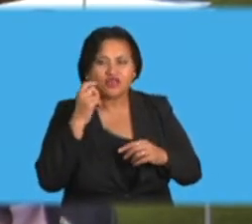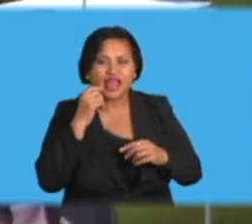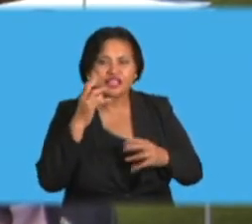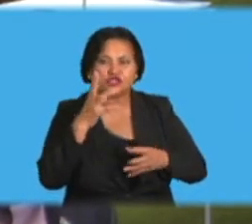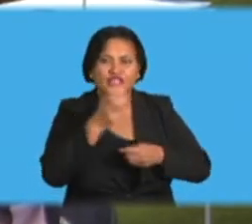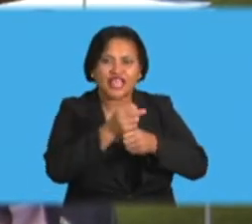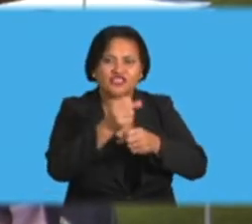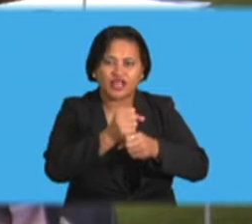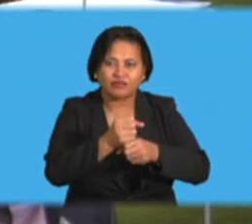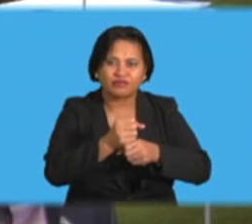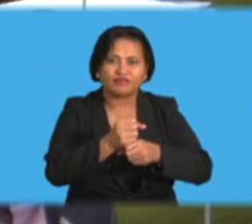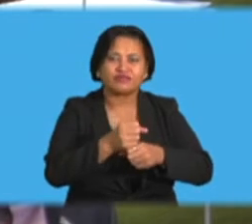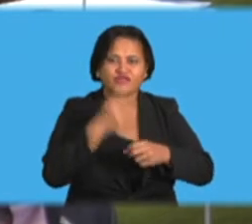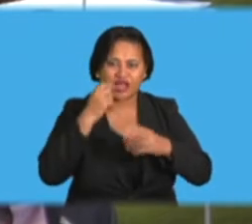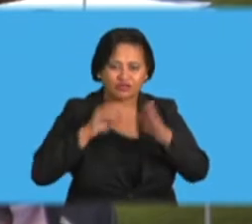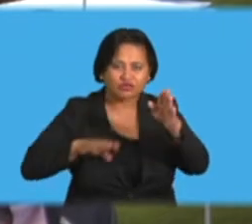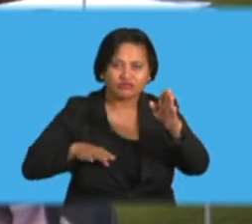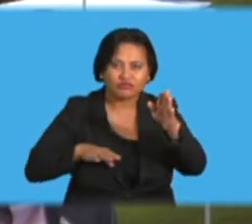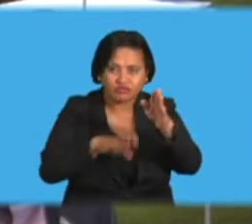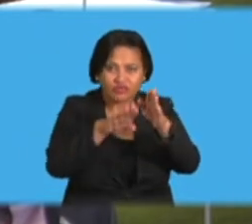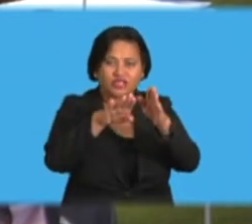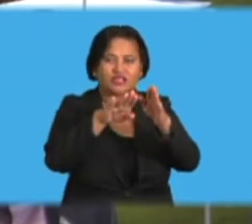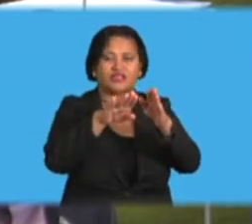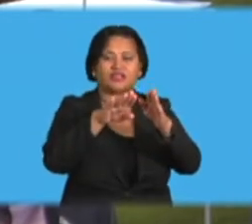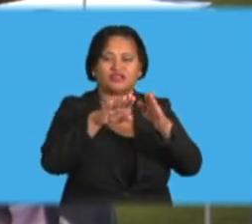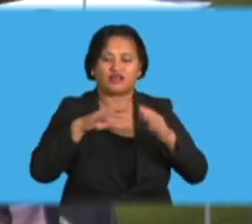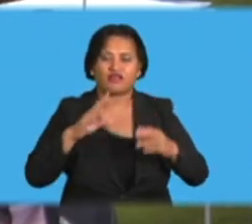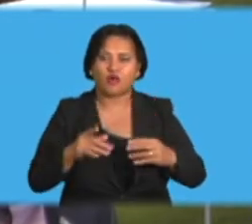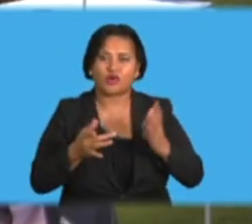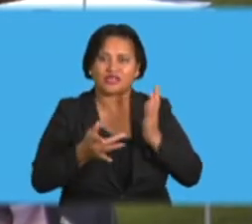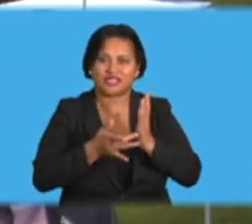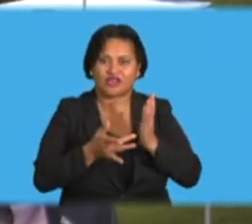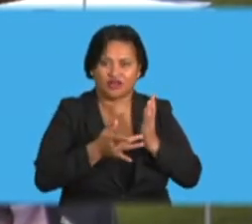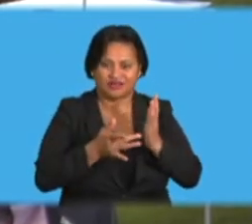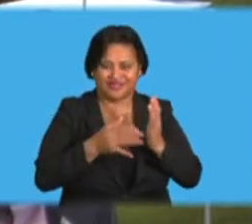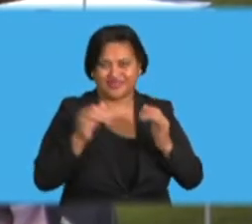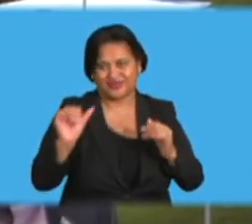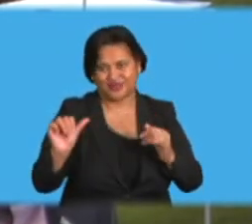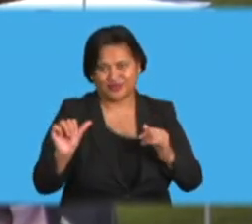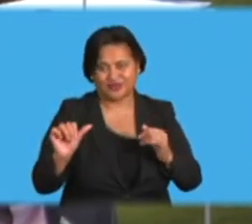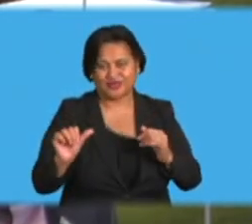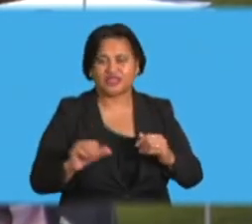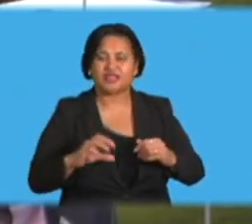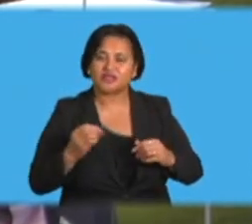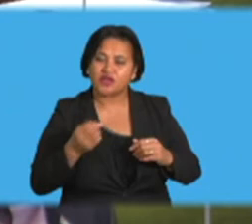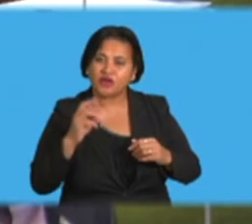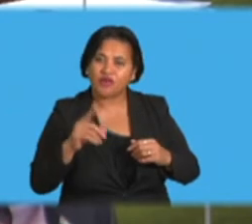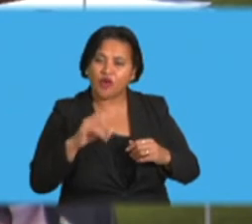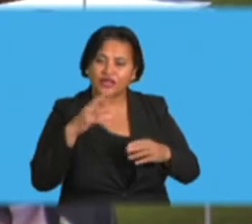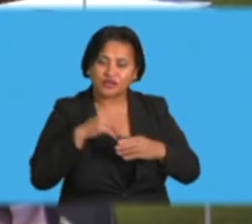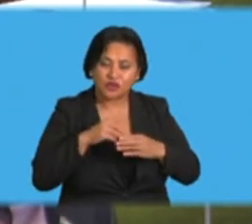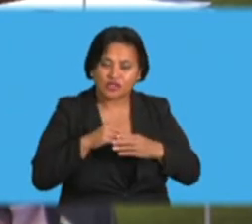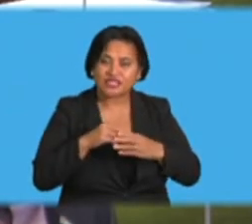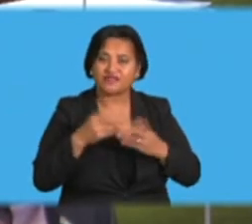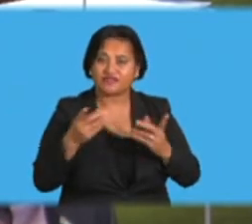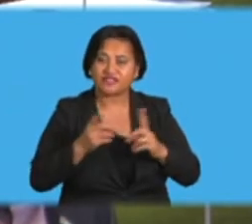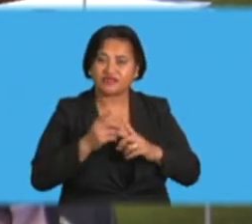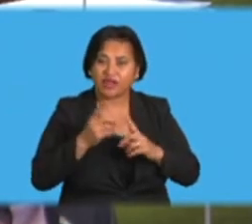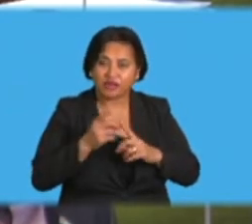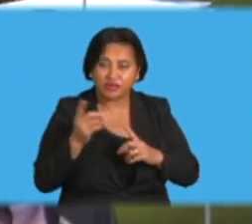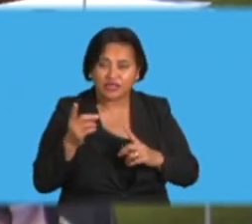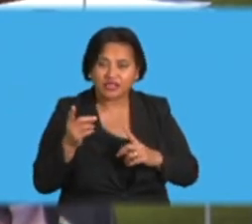the opportunities that new technology presents to raise productivity, prosperity and inclusive development. But we are also mindful of the need